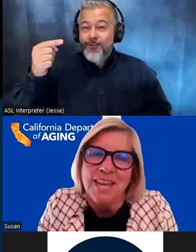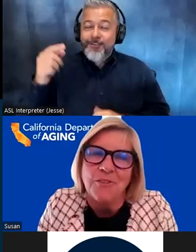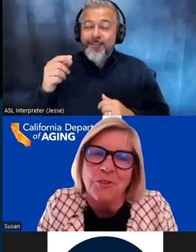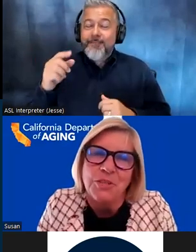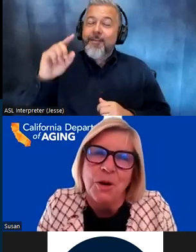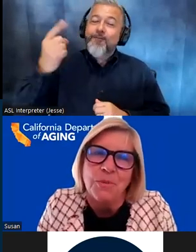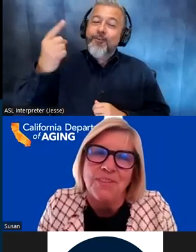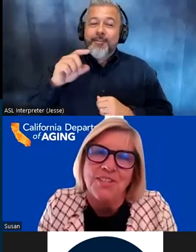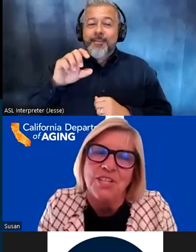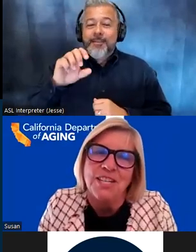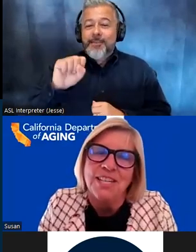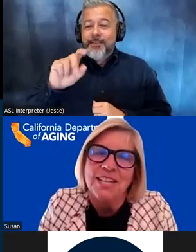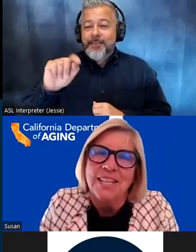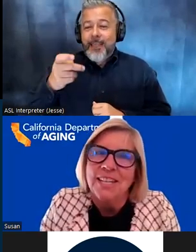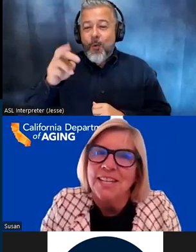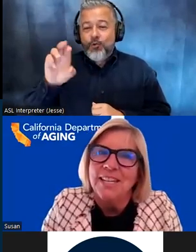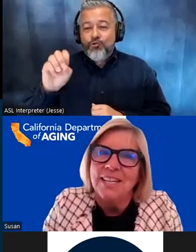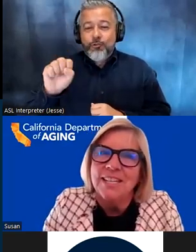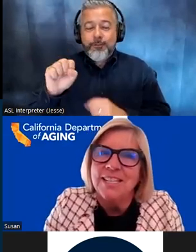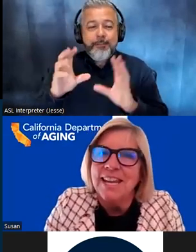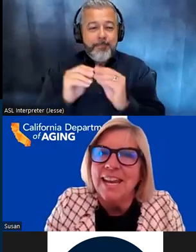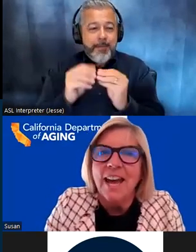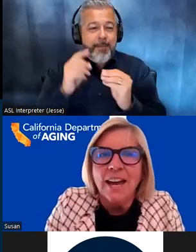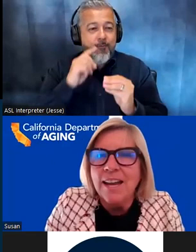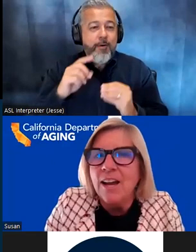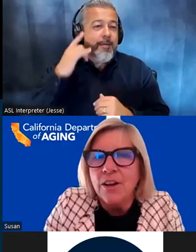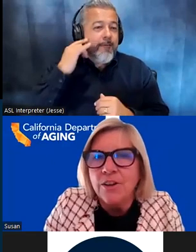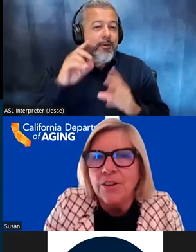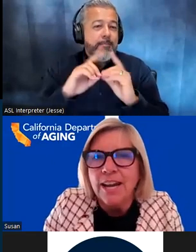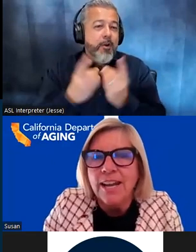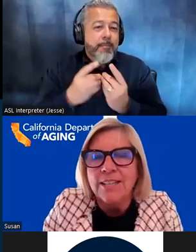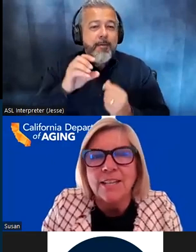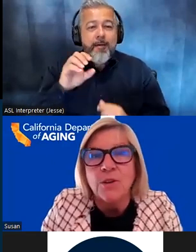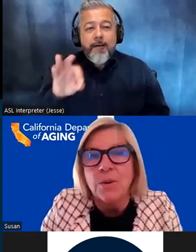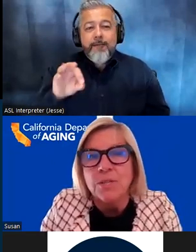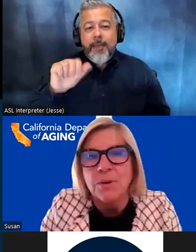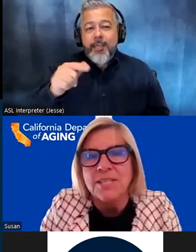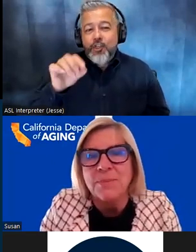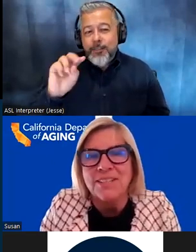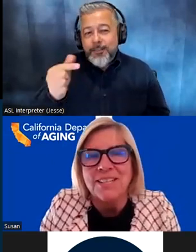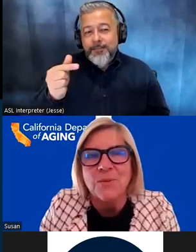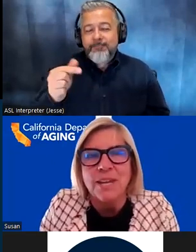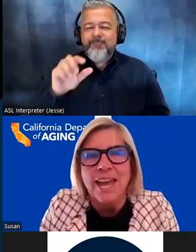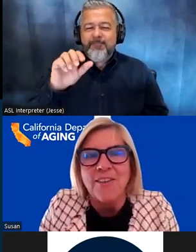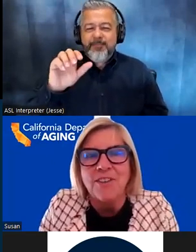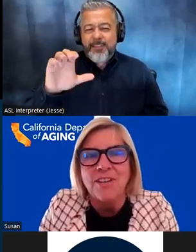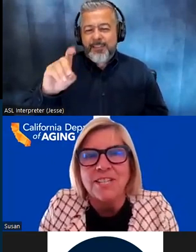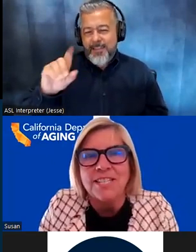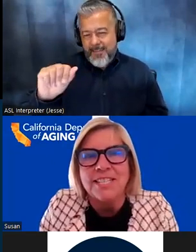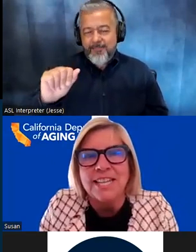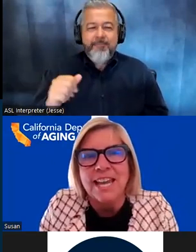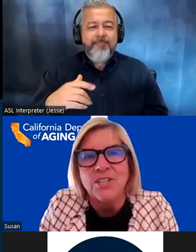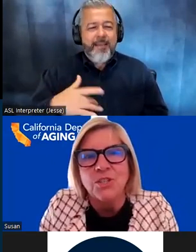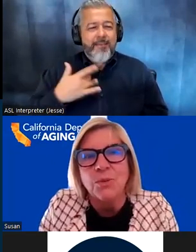of the California Department of Aging. It is a high honor and a great responsibility that we have here